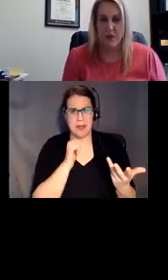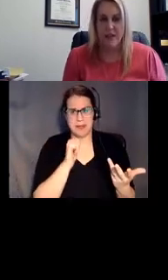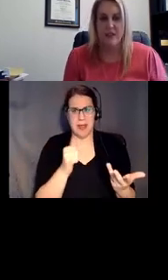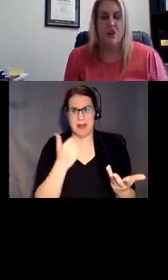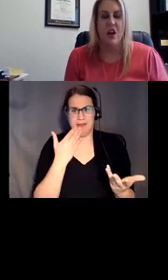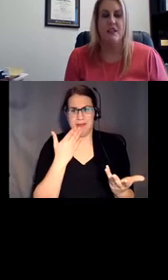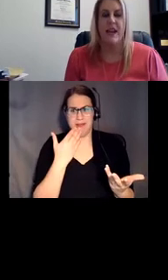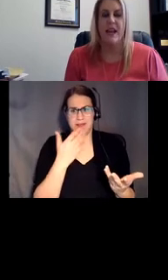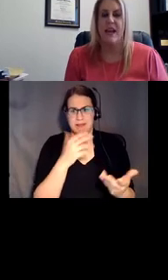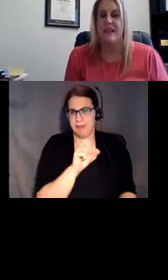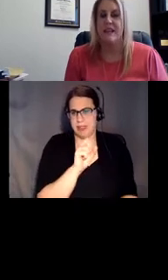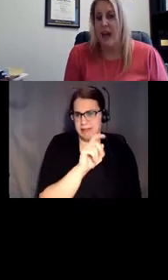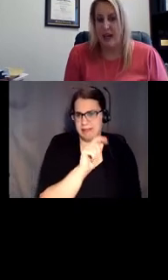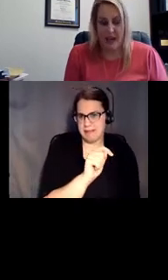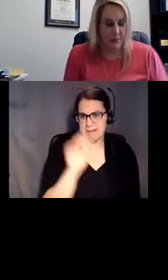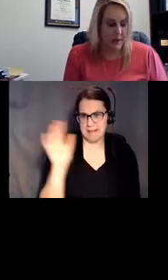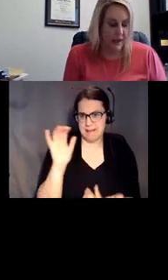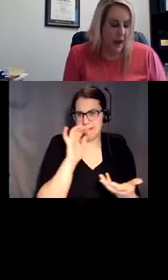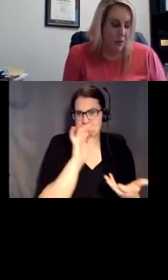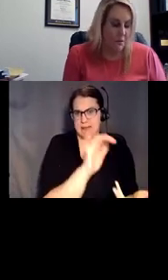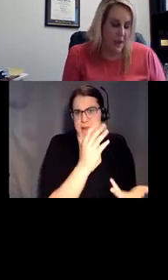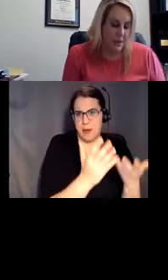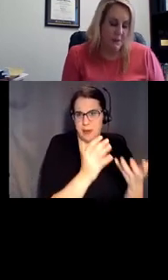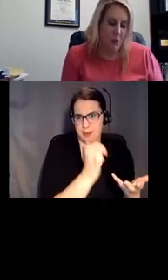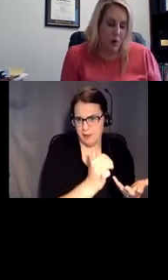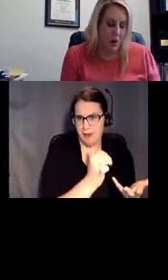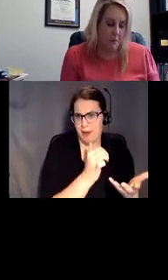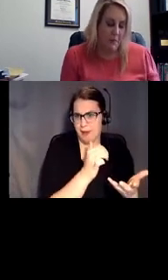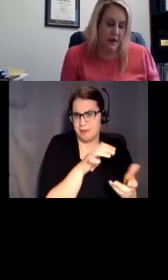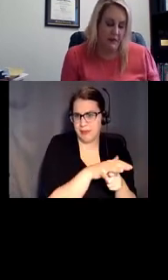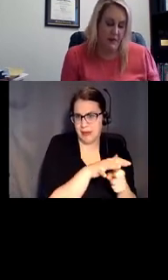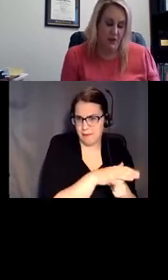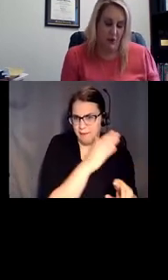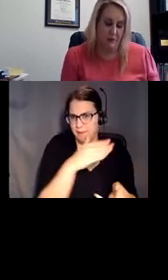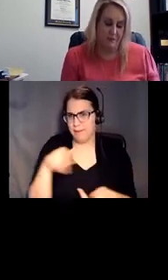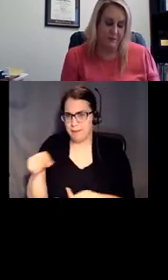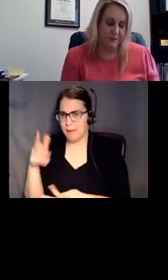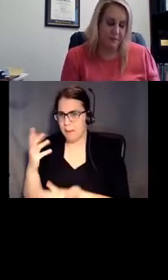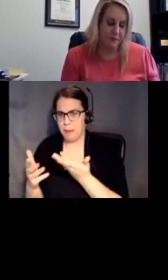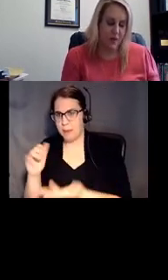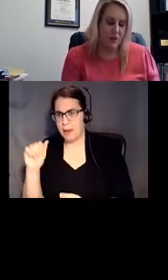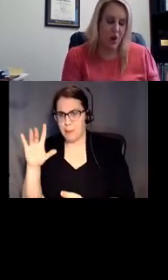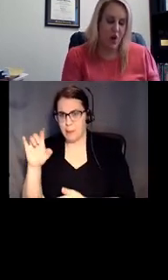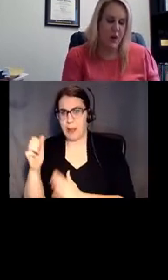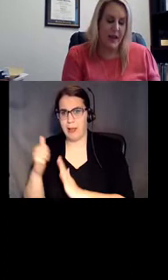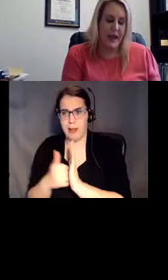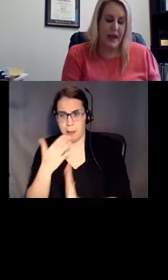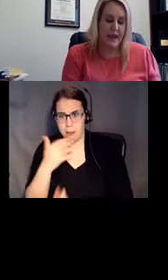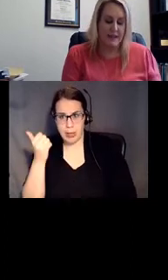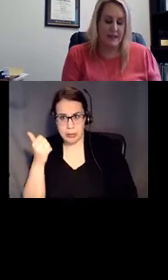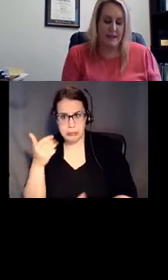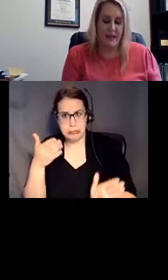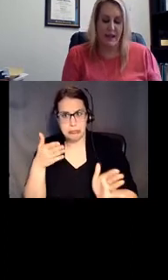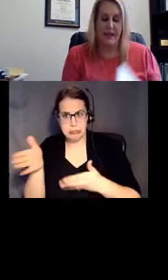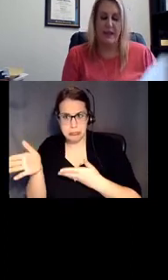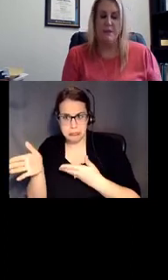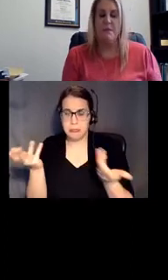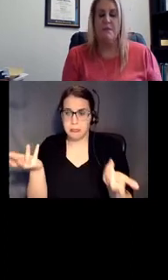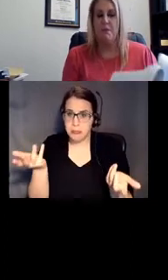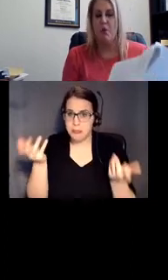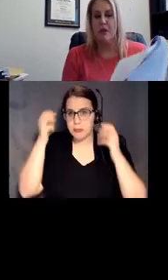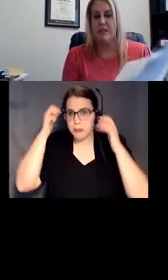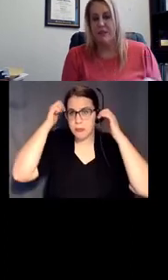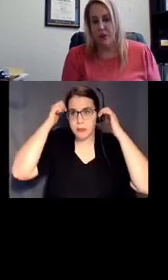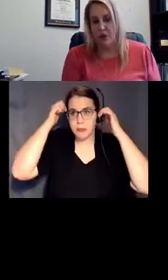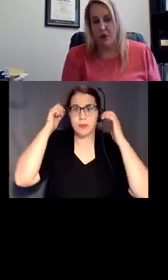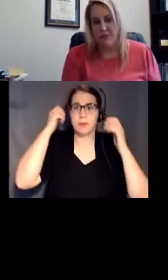a supplemental needs trust, and an ABLE account may be more beneficial. So it can